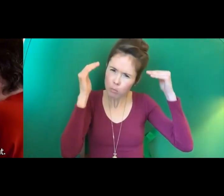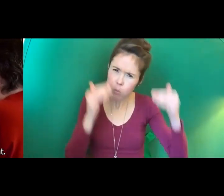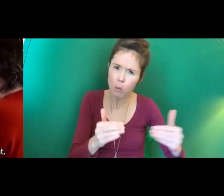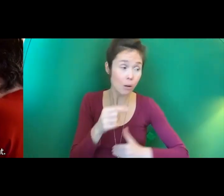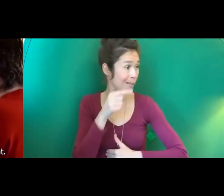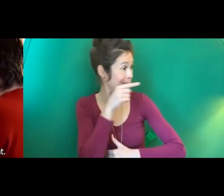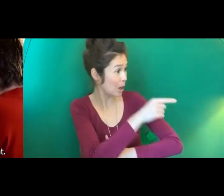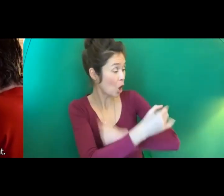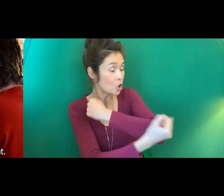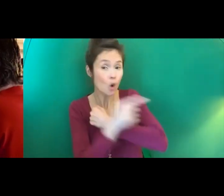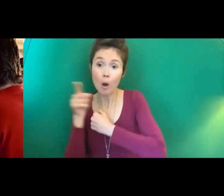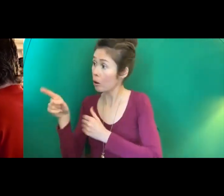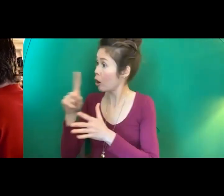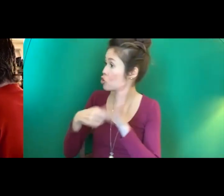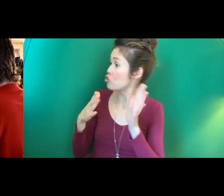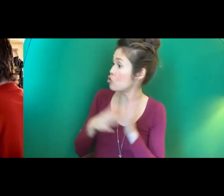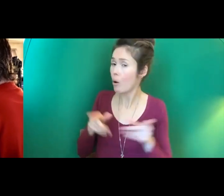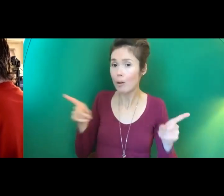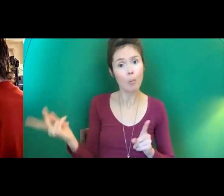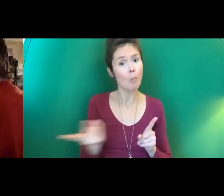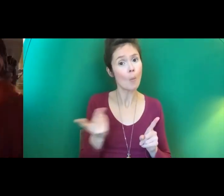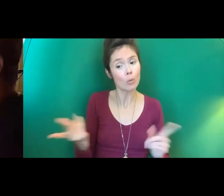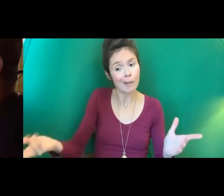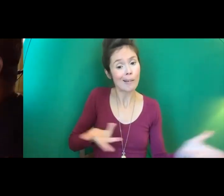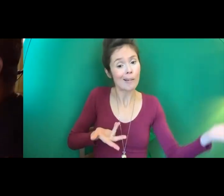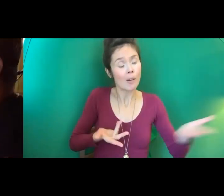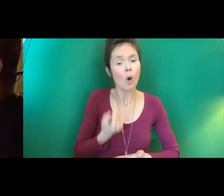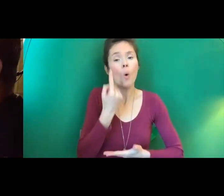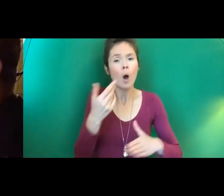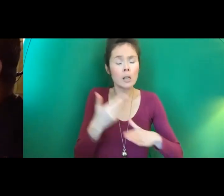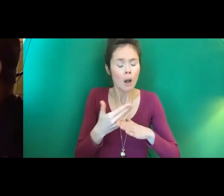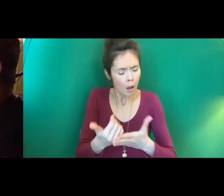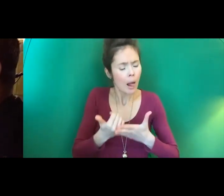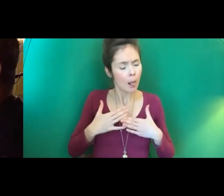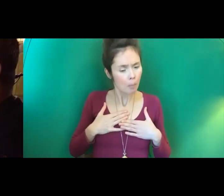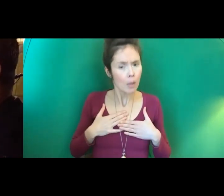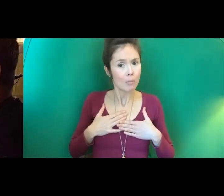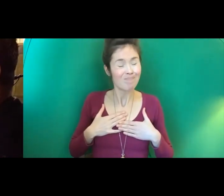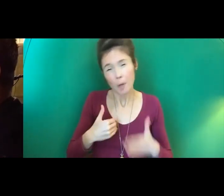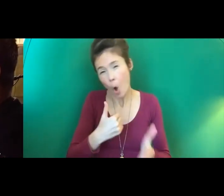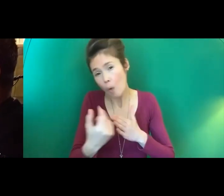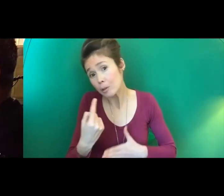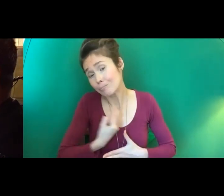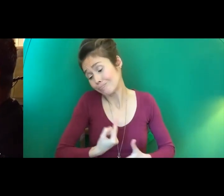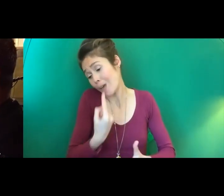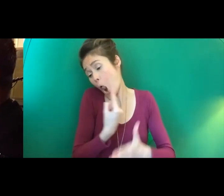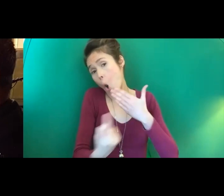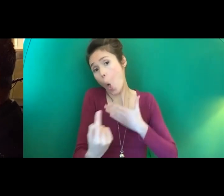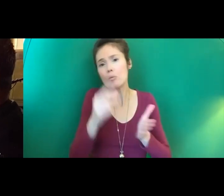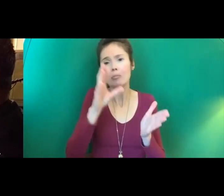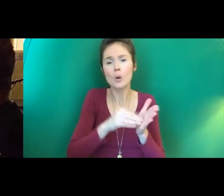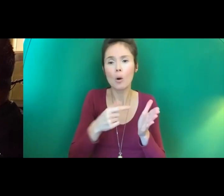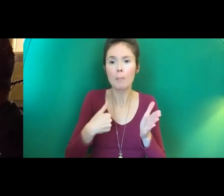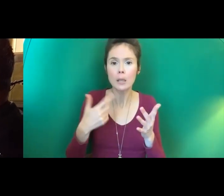great at giving me that. One of the things I tend to lose sight of when recording on my own is keeping things